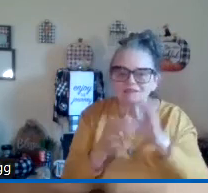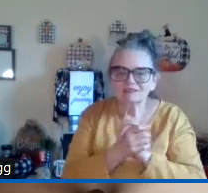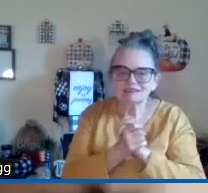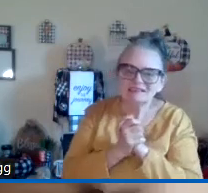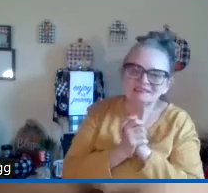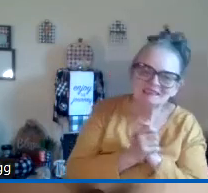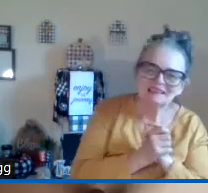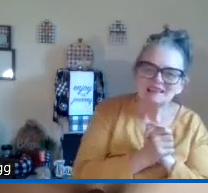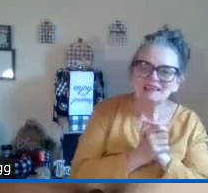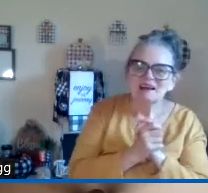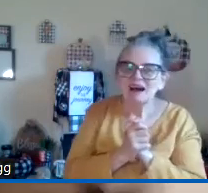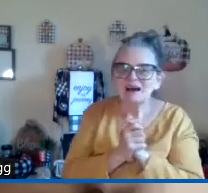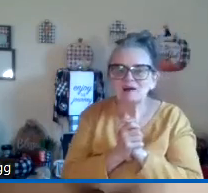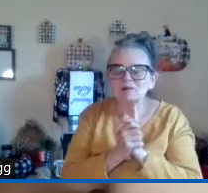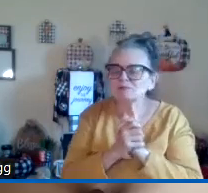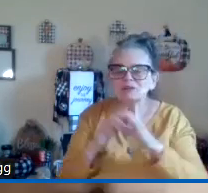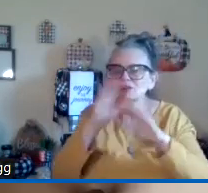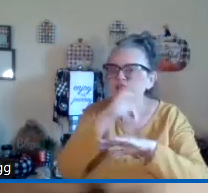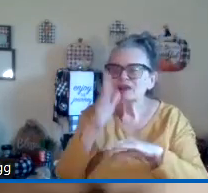father proud.